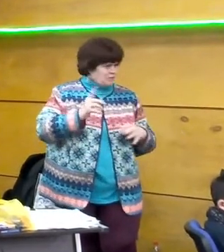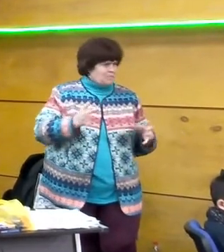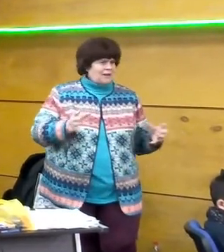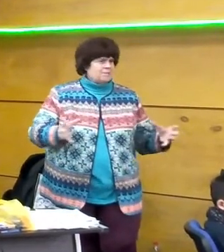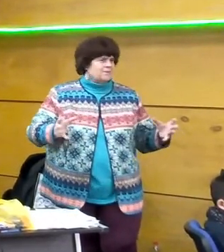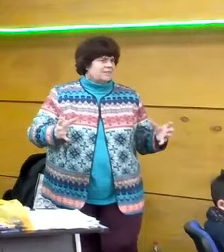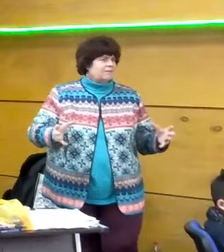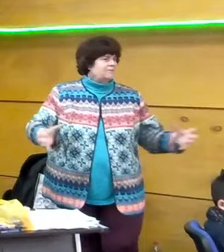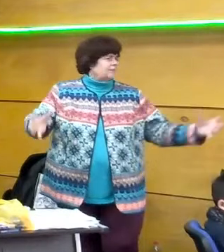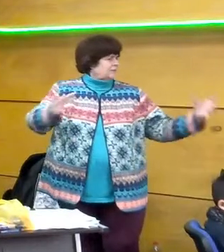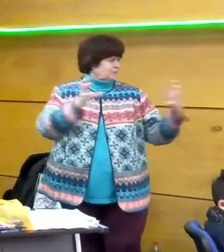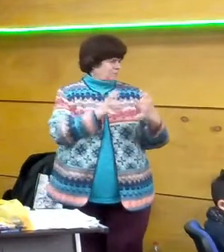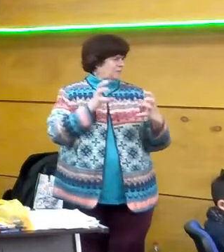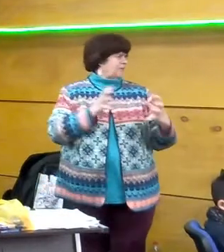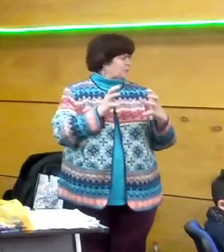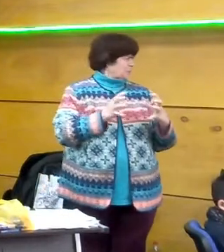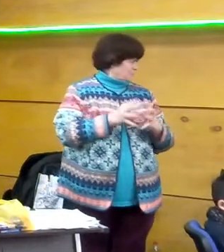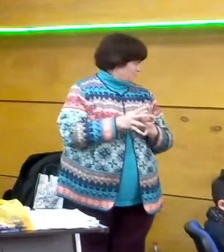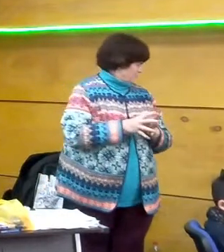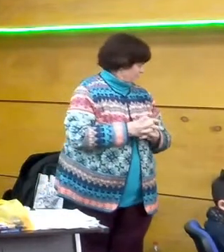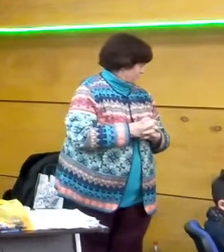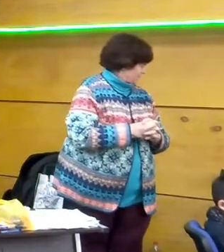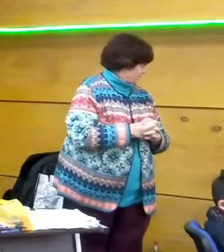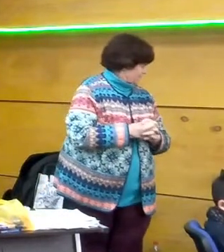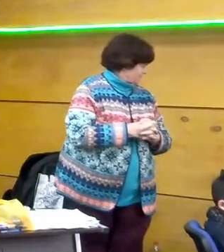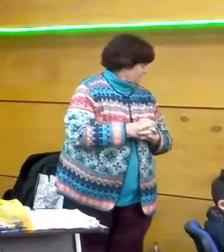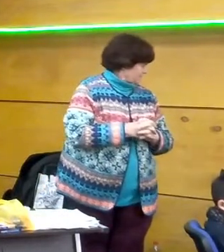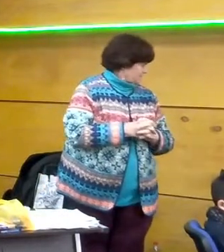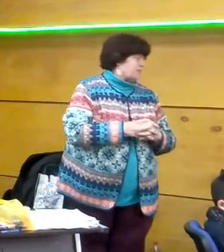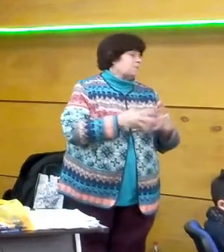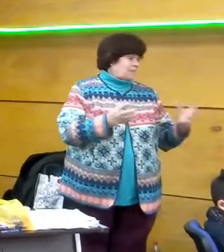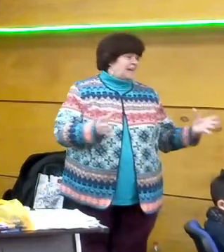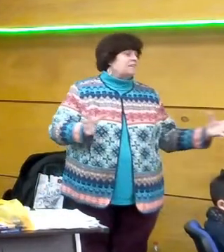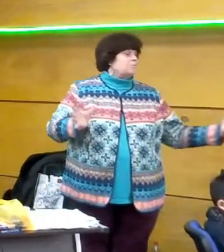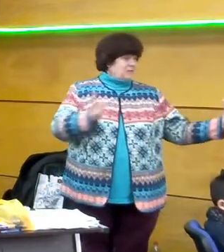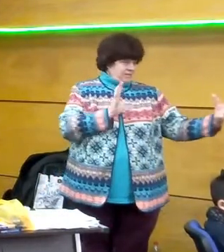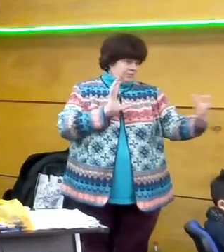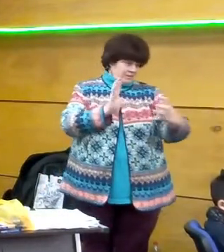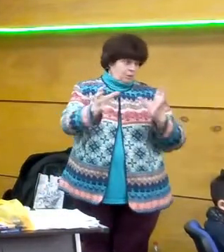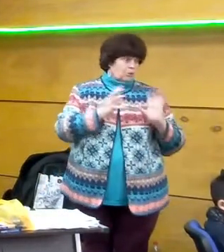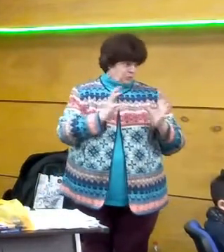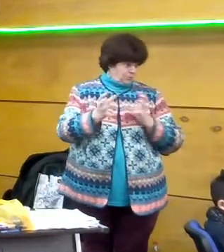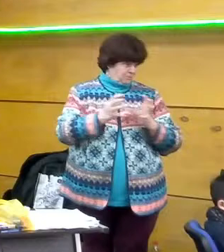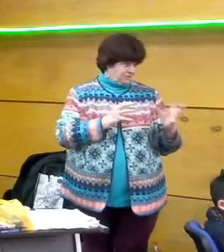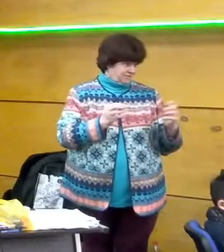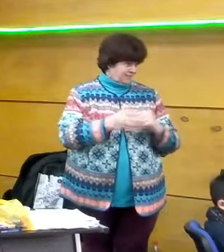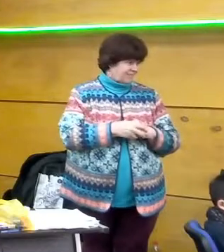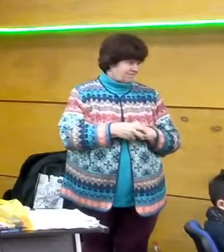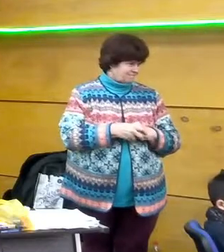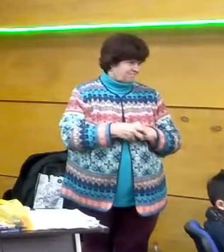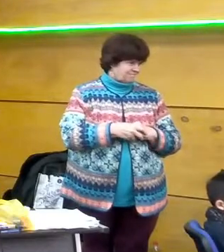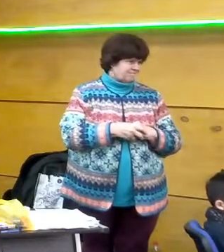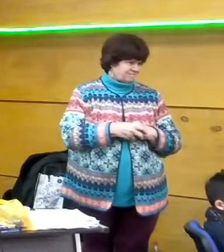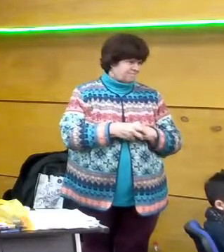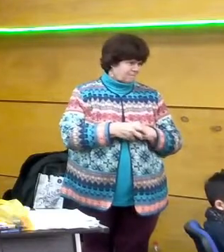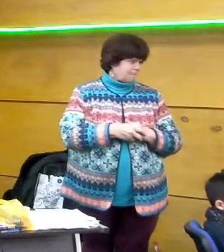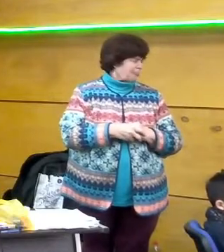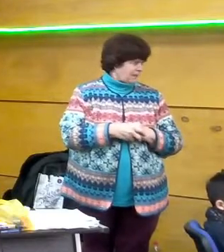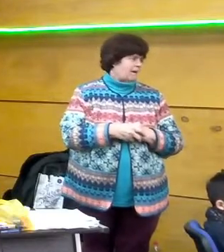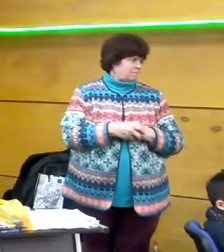And not just by themselves, but in a group. Because a band means a whole group, right?